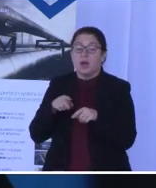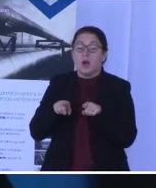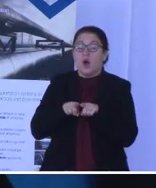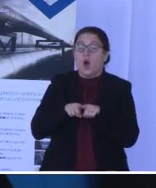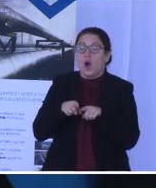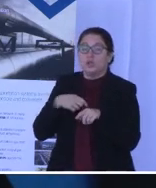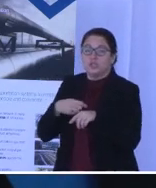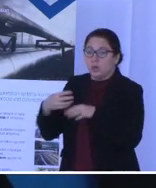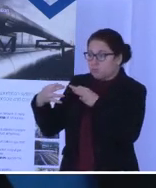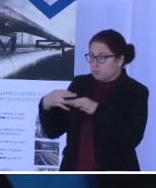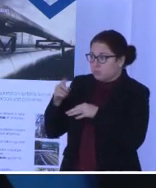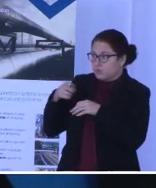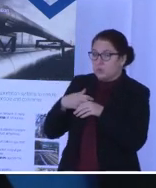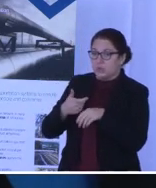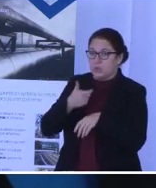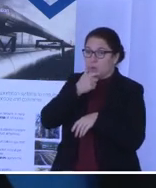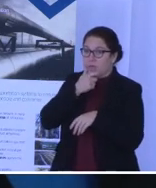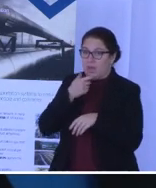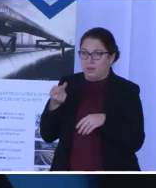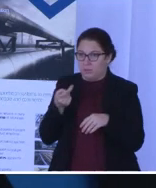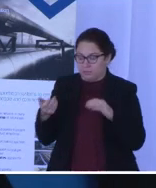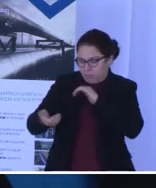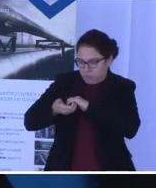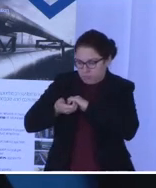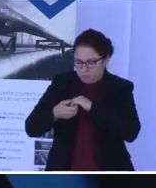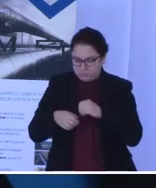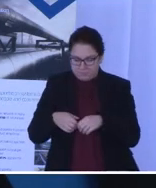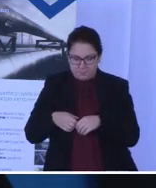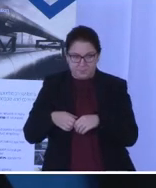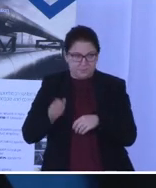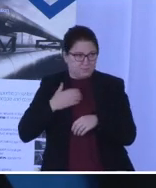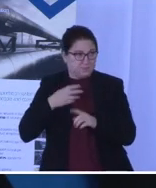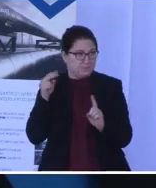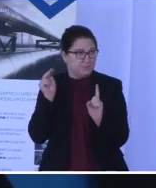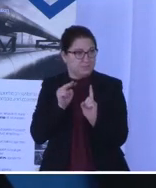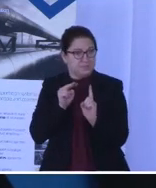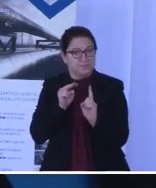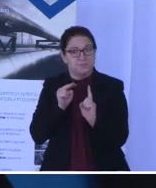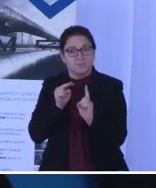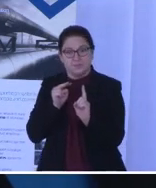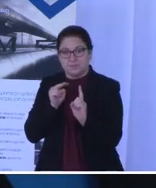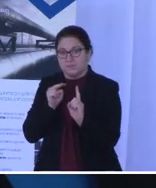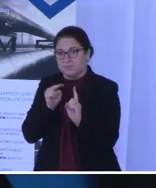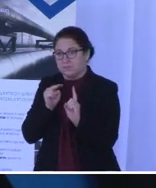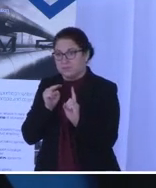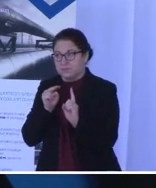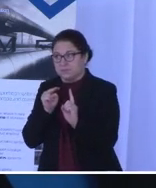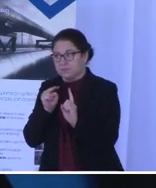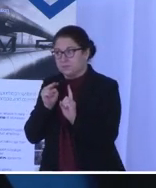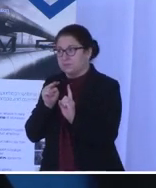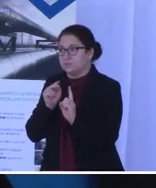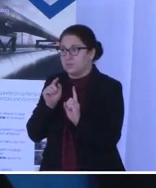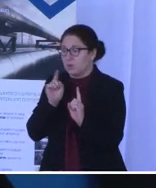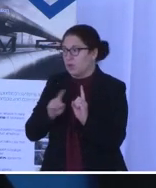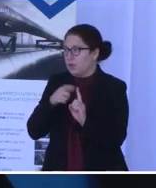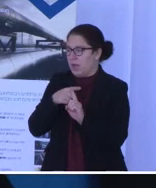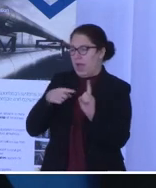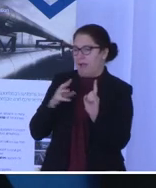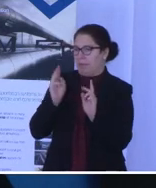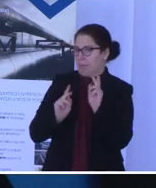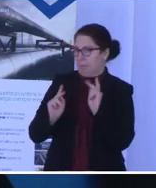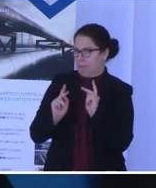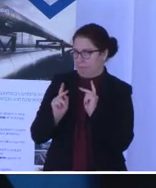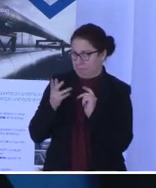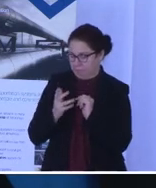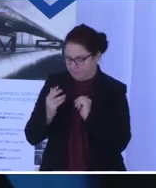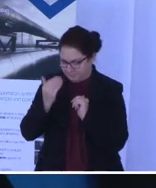Kingdom. From our standpoint here, only about half a dozen people were allowed to know about this. But we knew we would